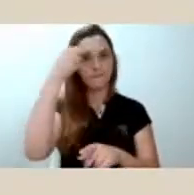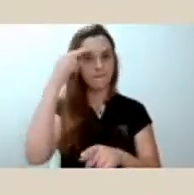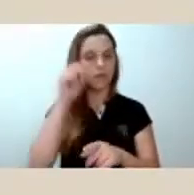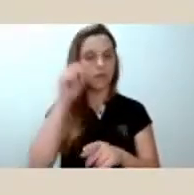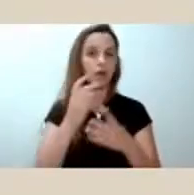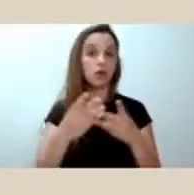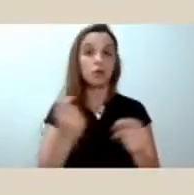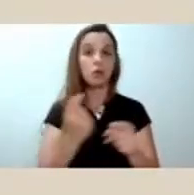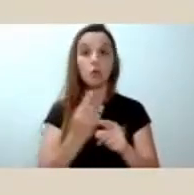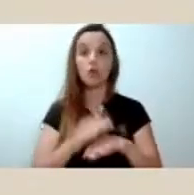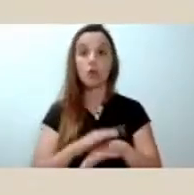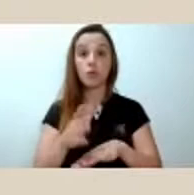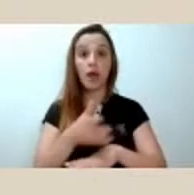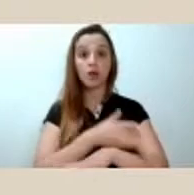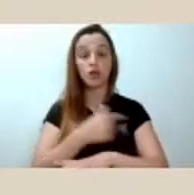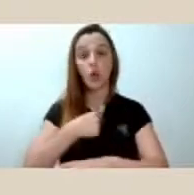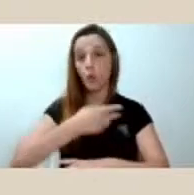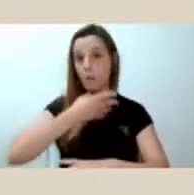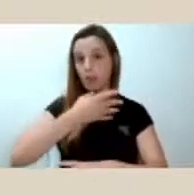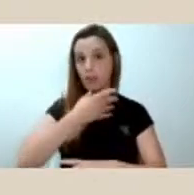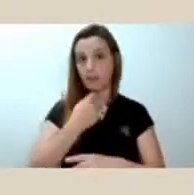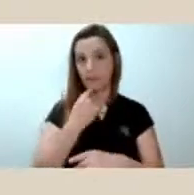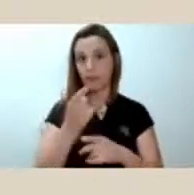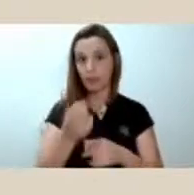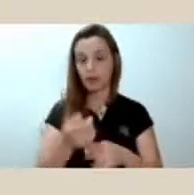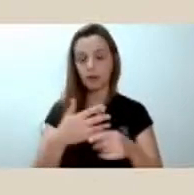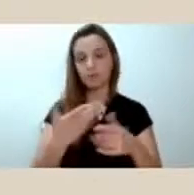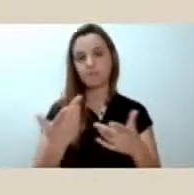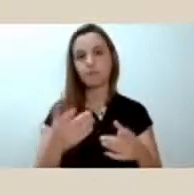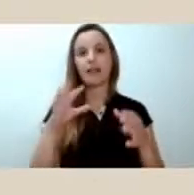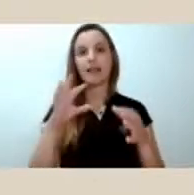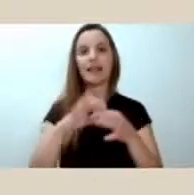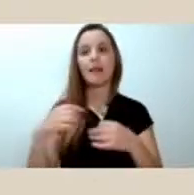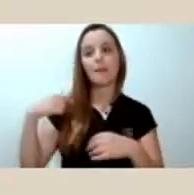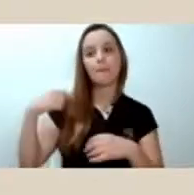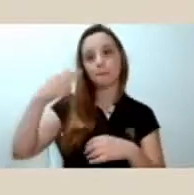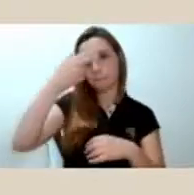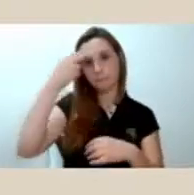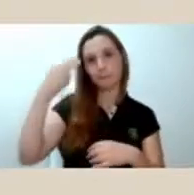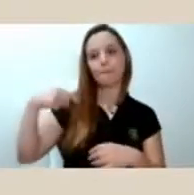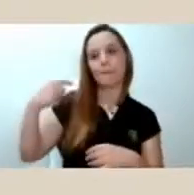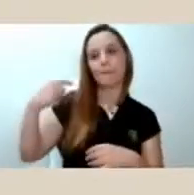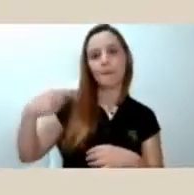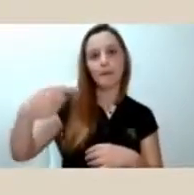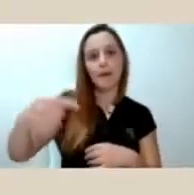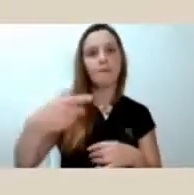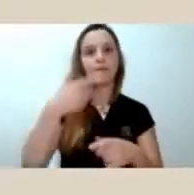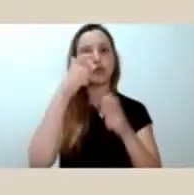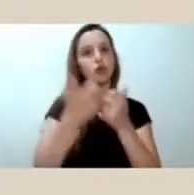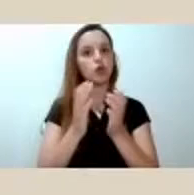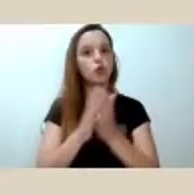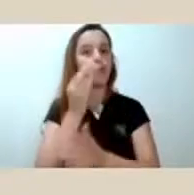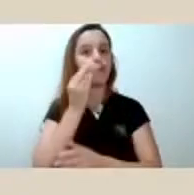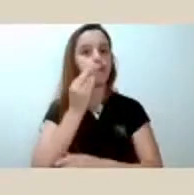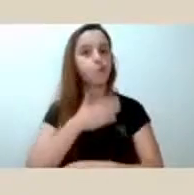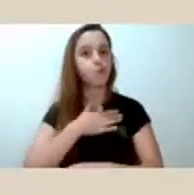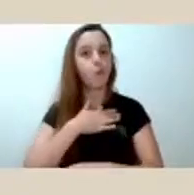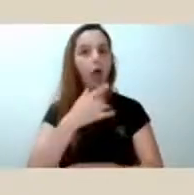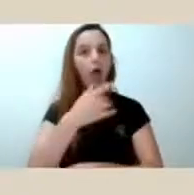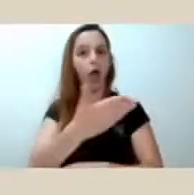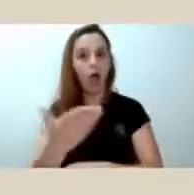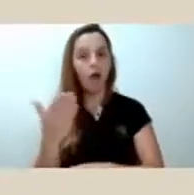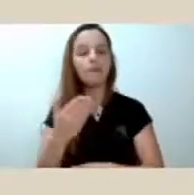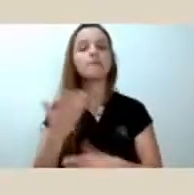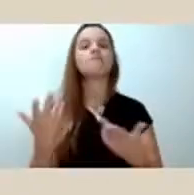I was making are about the day-to-day biases that we all have, right? So you know, we're